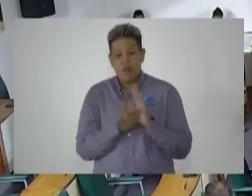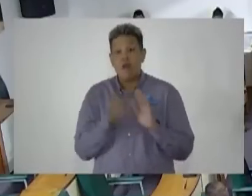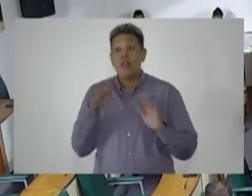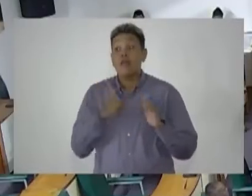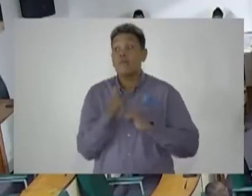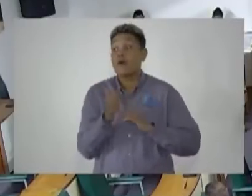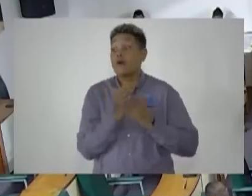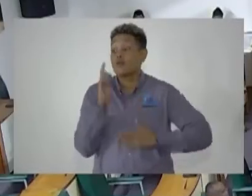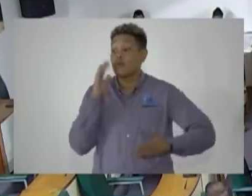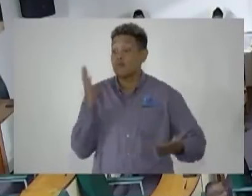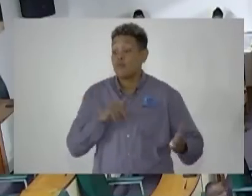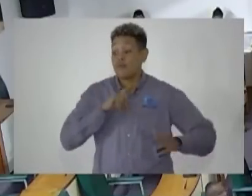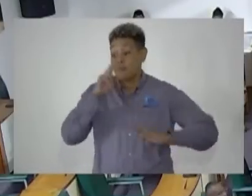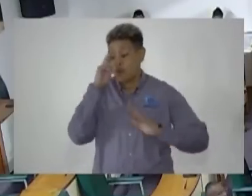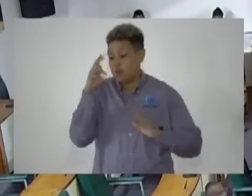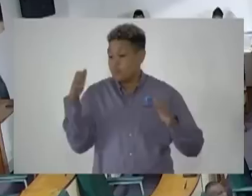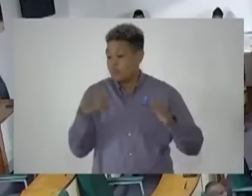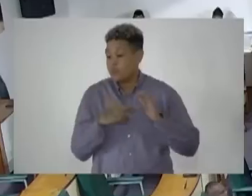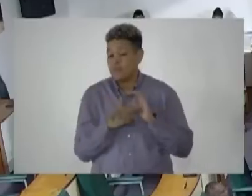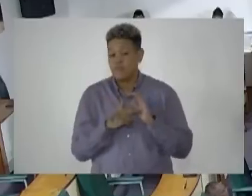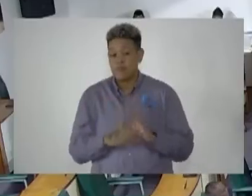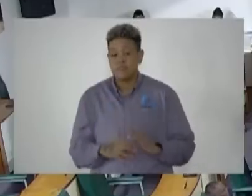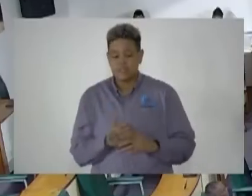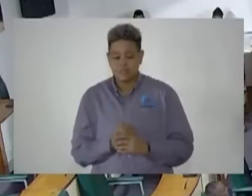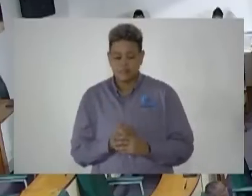Honorable House of Representatives.